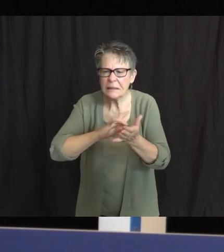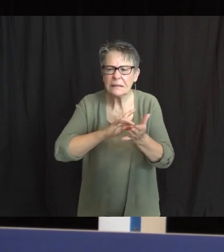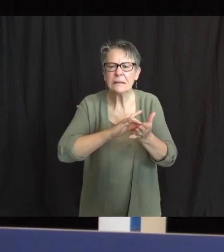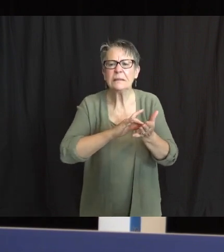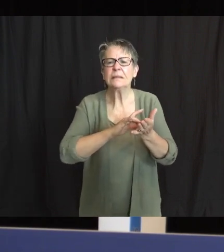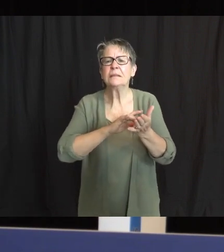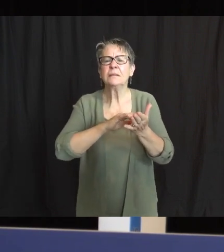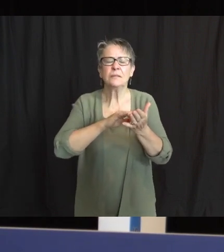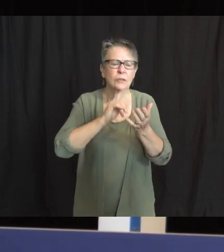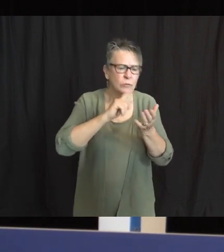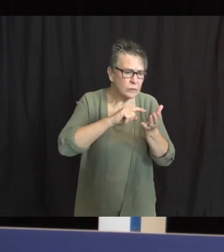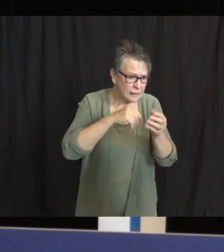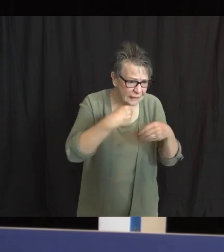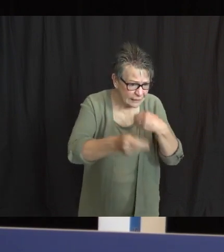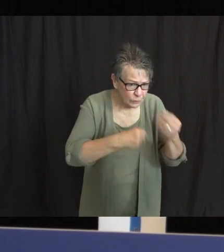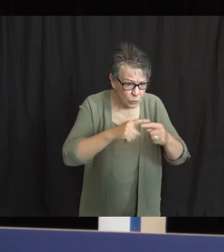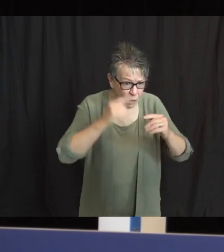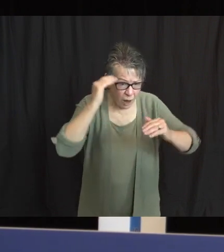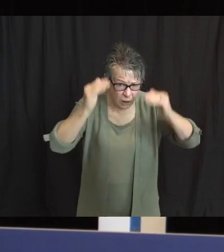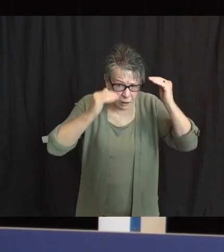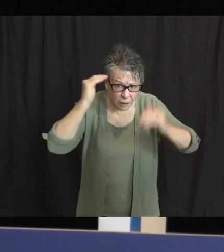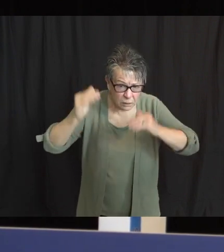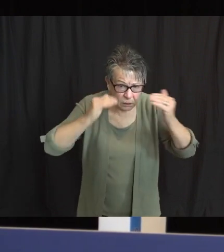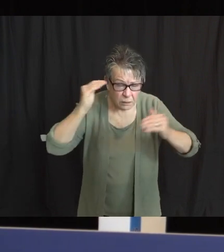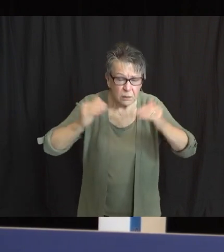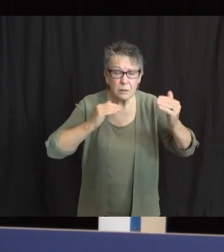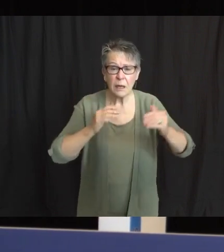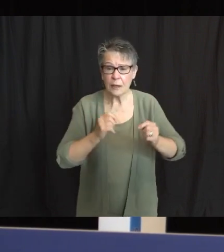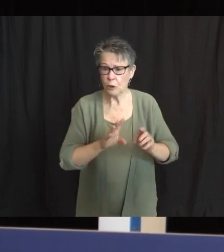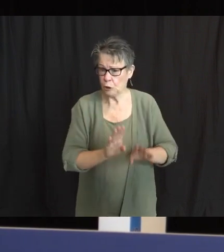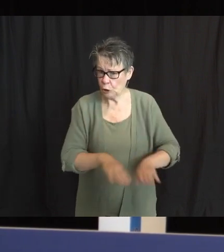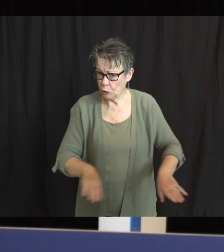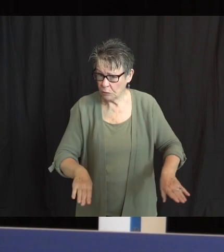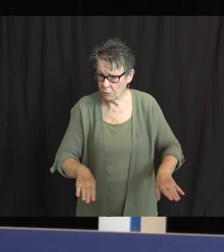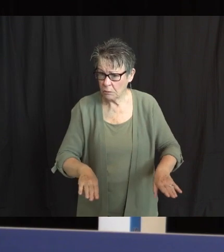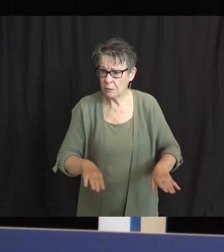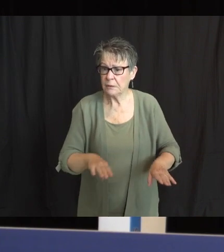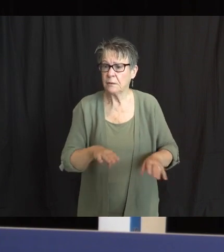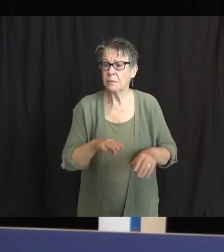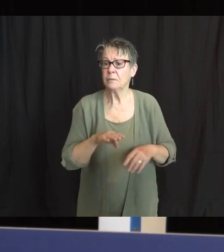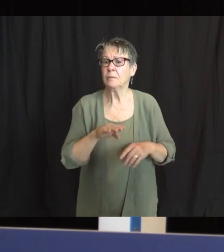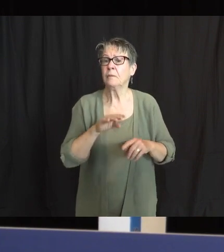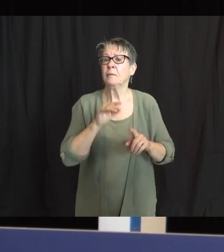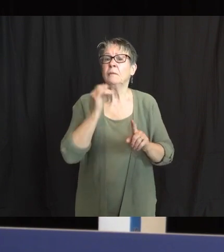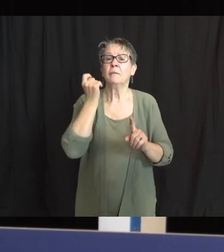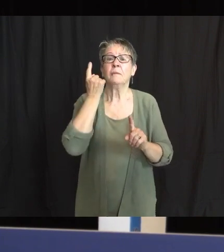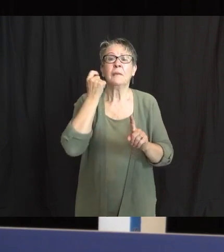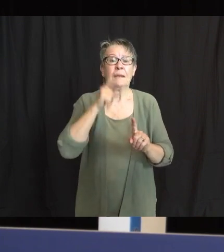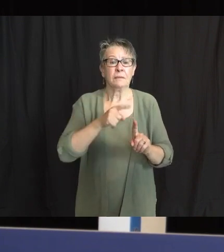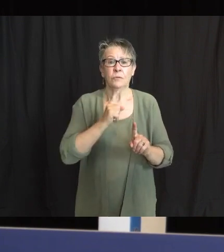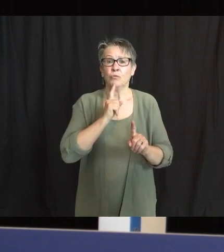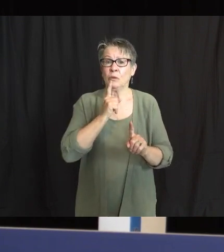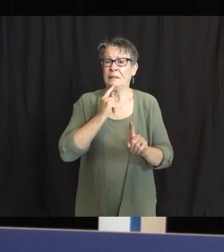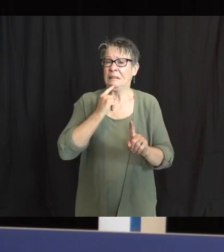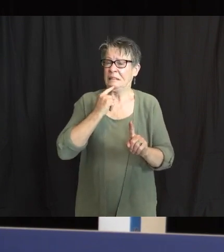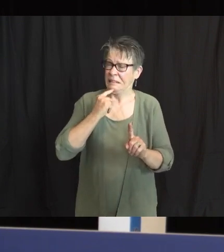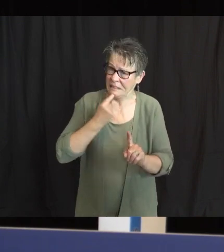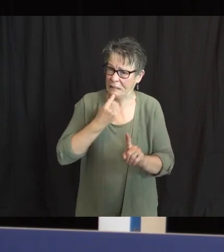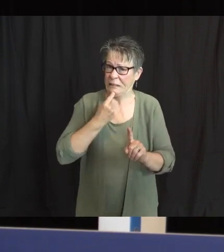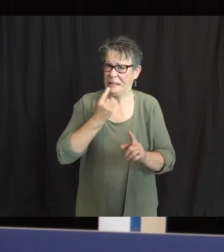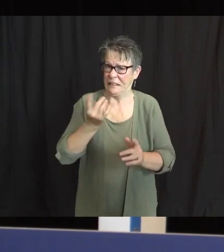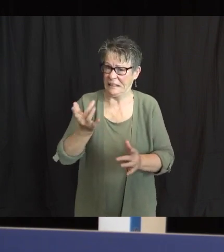COVID-19. Now, this was based on a National Institute of Health randomized clinical trial in adults that showed that